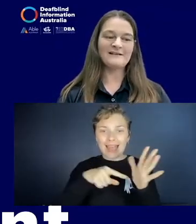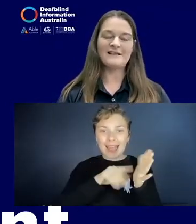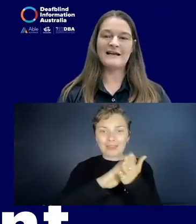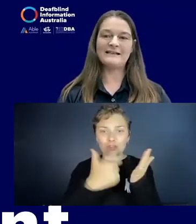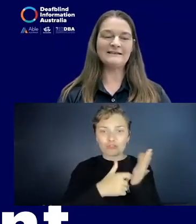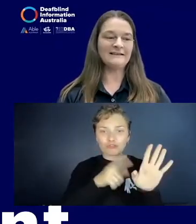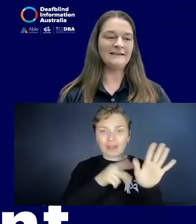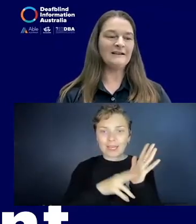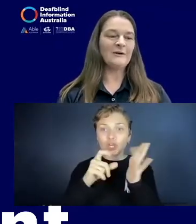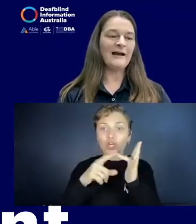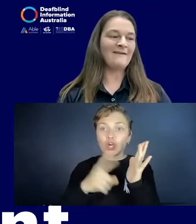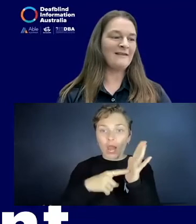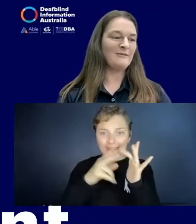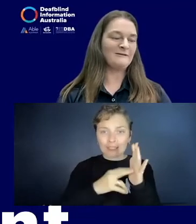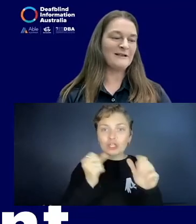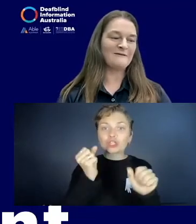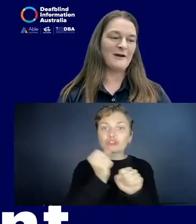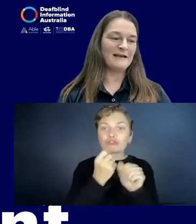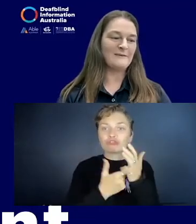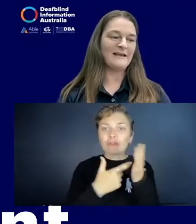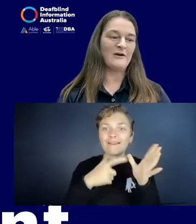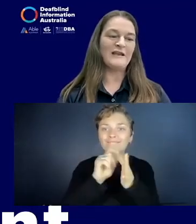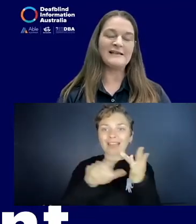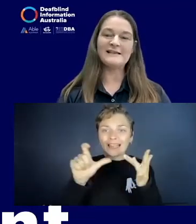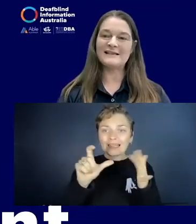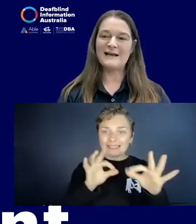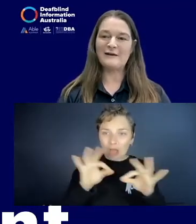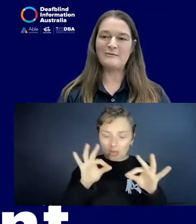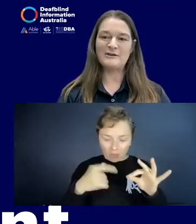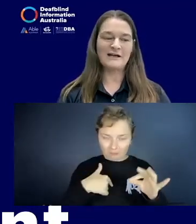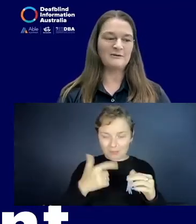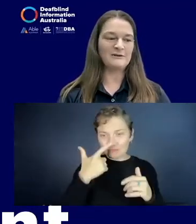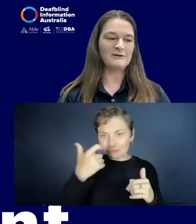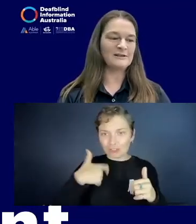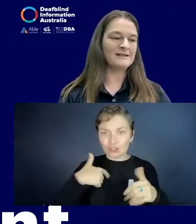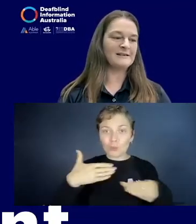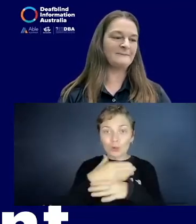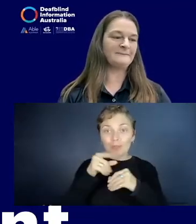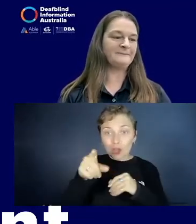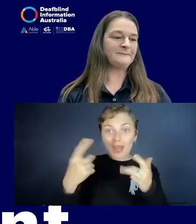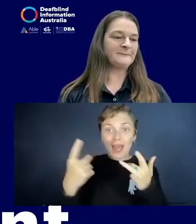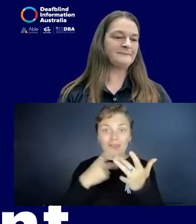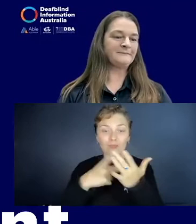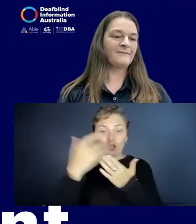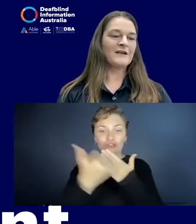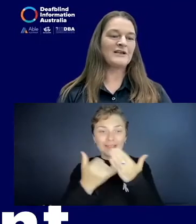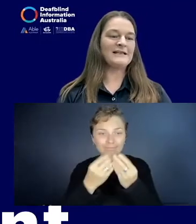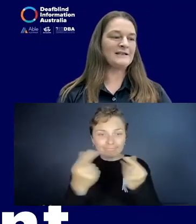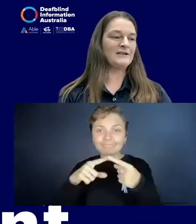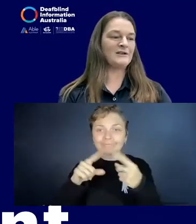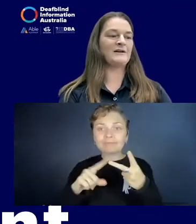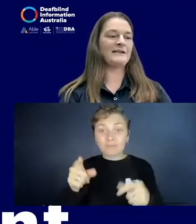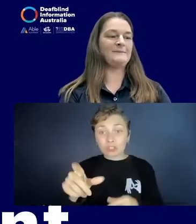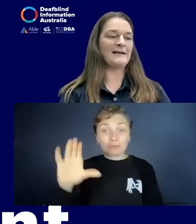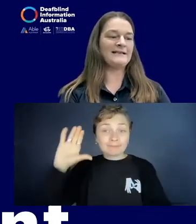graphic designer, who I have had the privilege of working with on this and other project resources. She listened